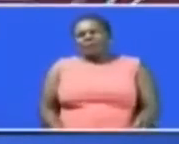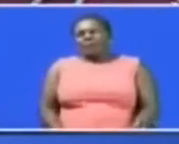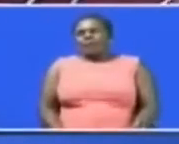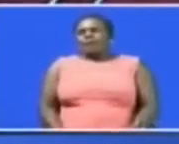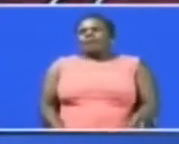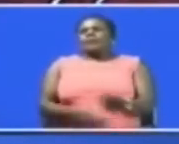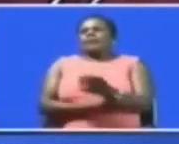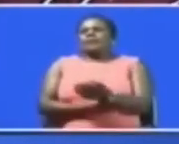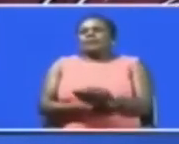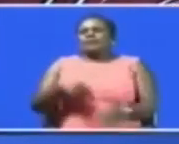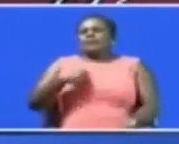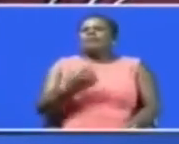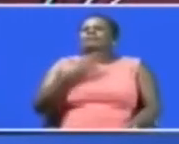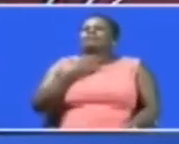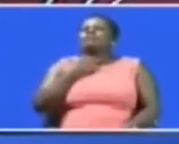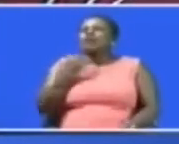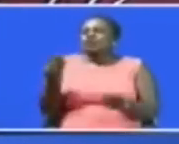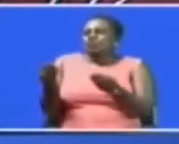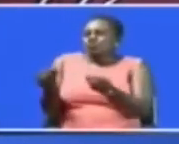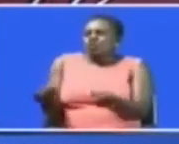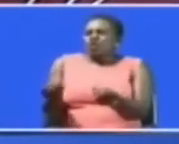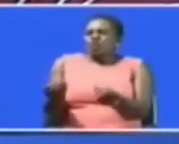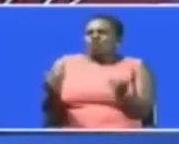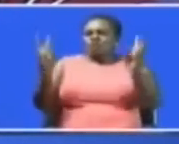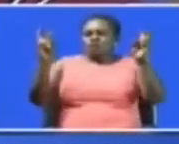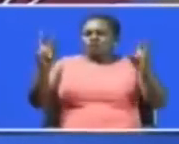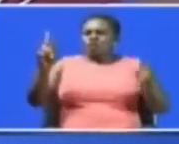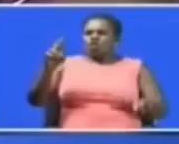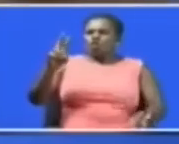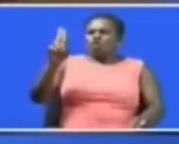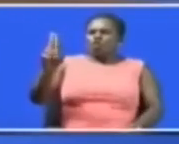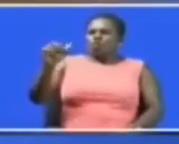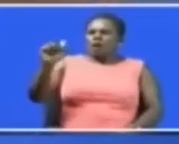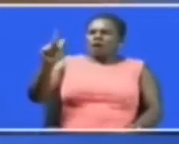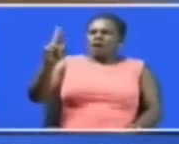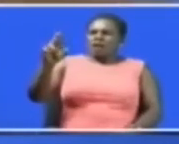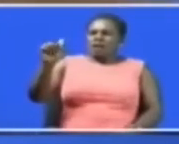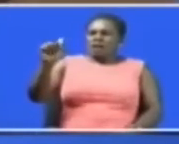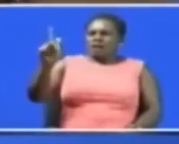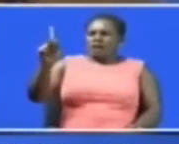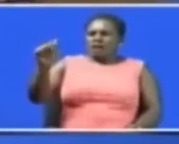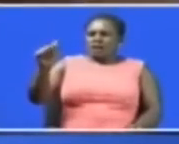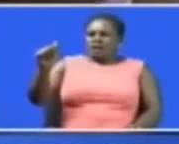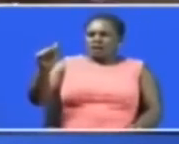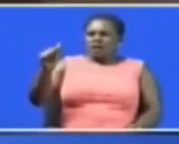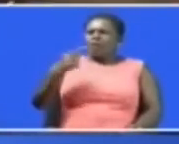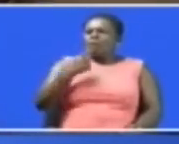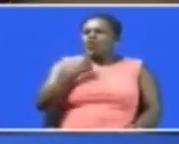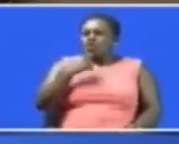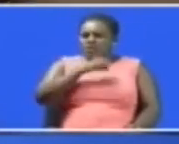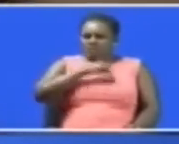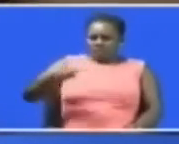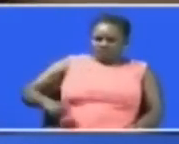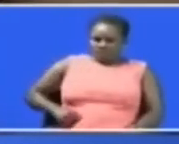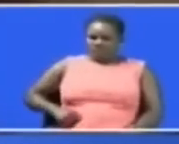So I want just to address this thing of Ruaraka land report. Myself, Senator Gideon Moi, and